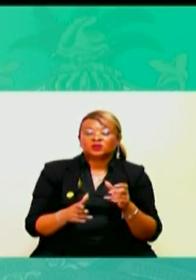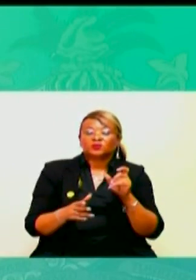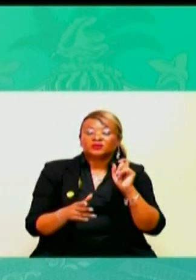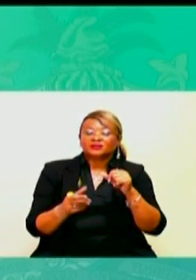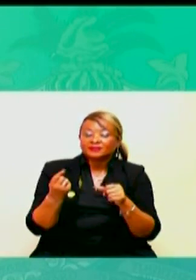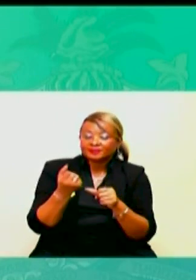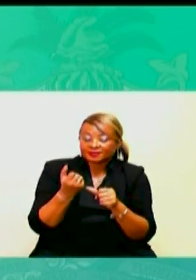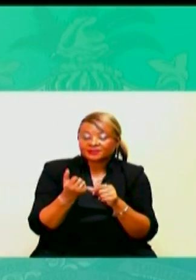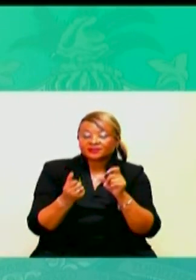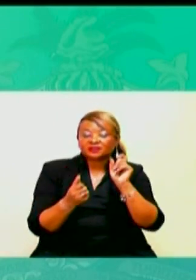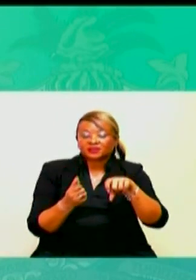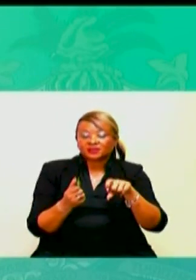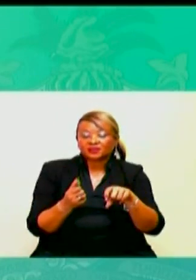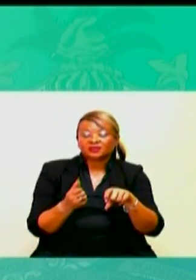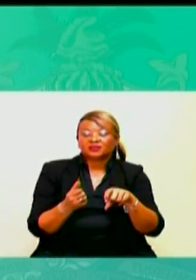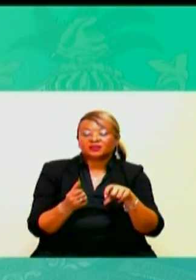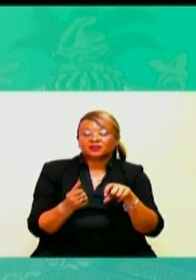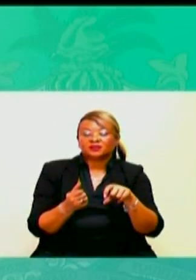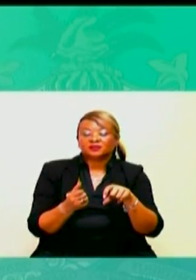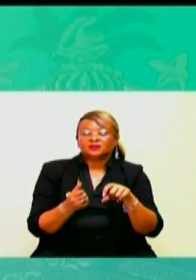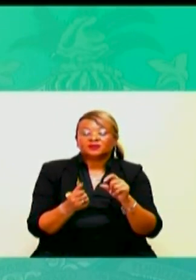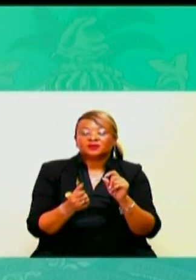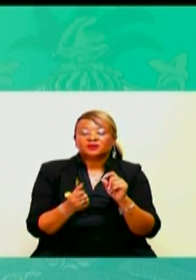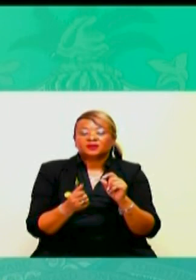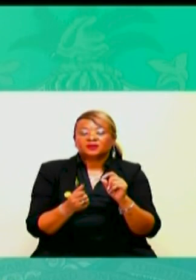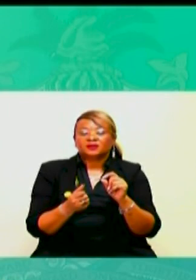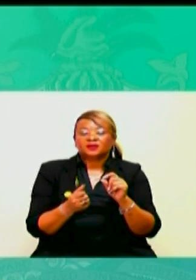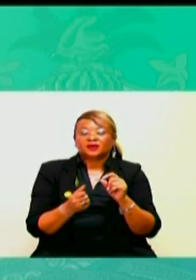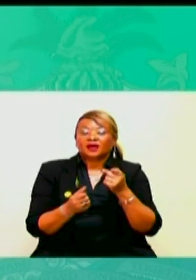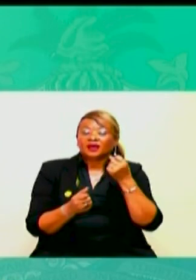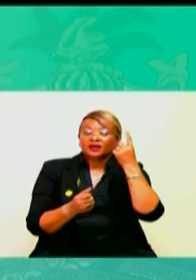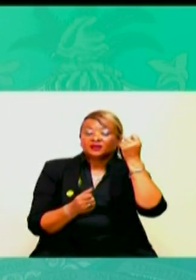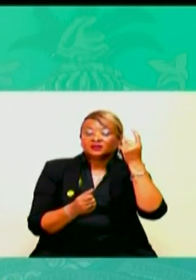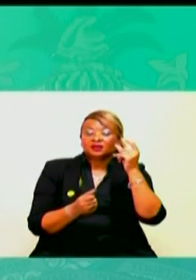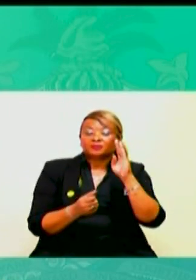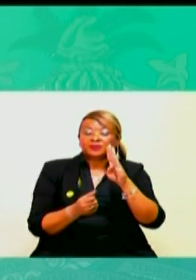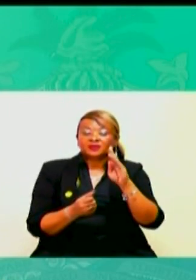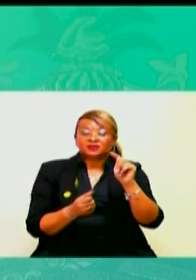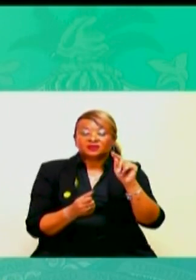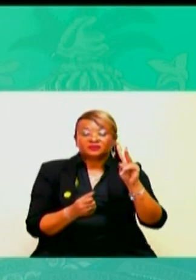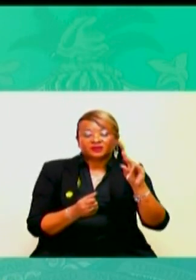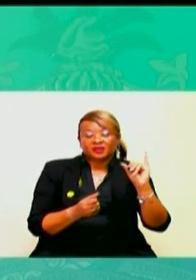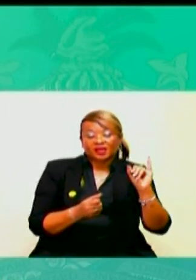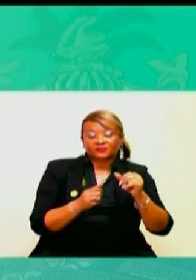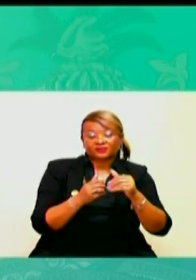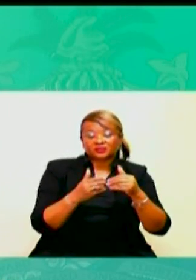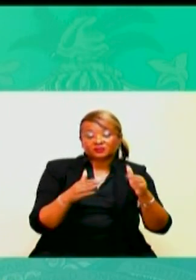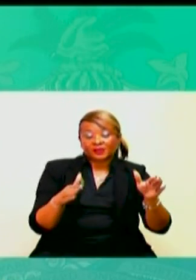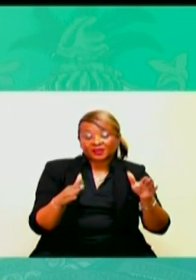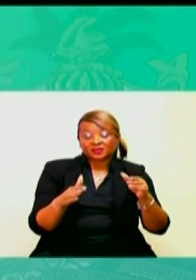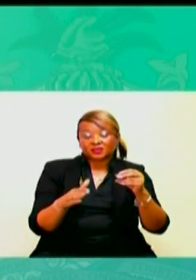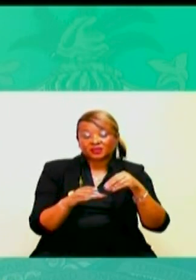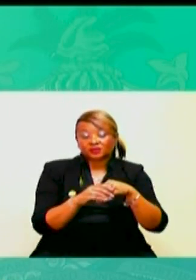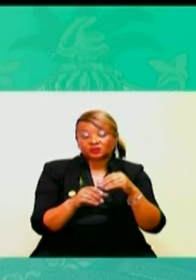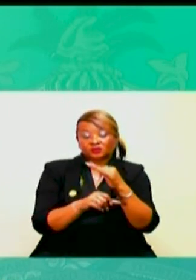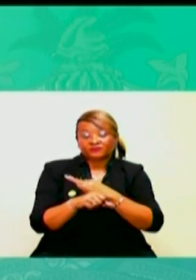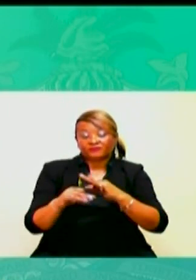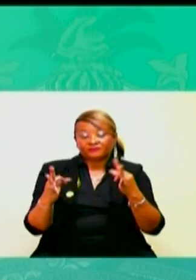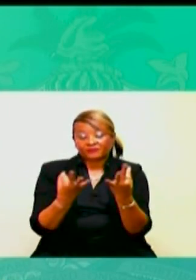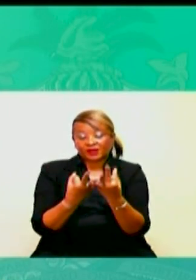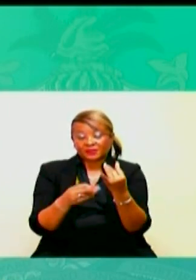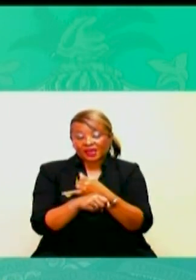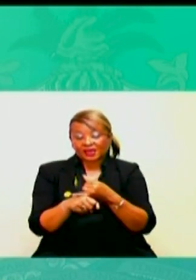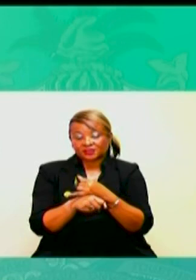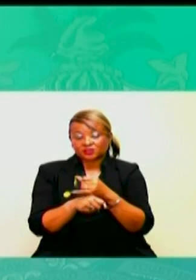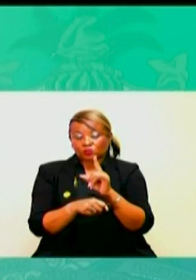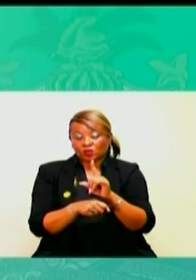develop their land. Madam Speaker, I understand BTBI is expanding into the family island, and Abaco